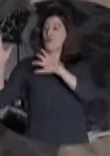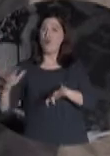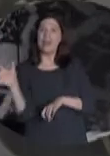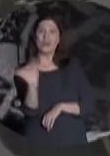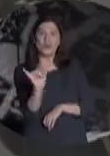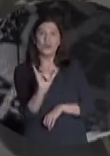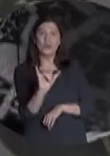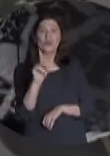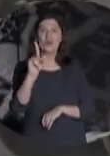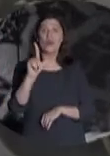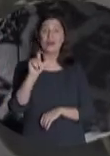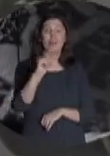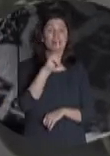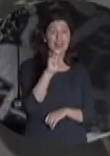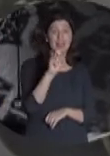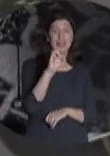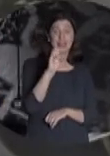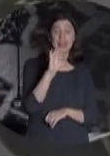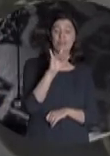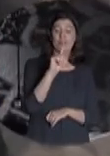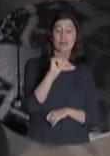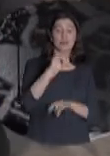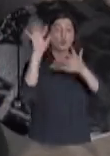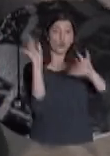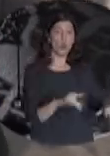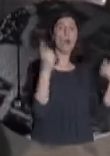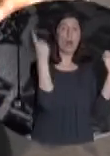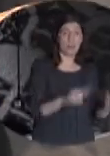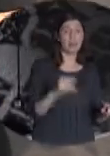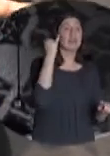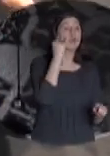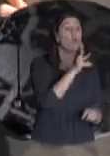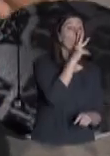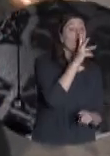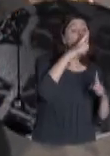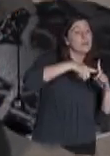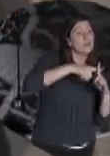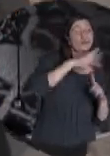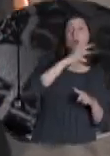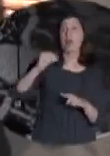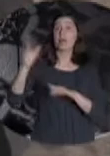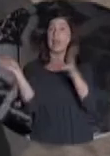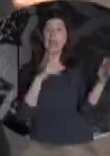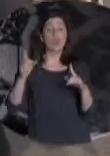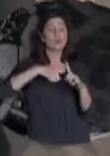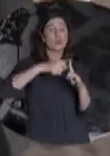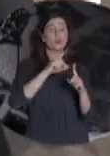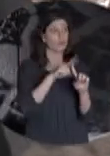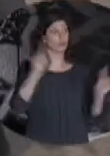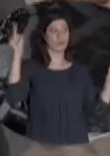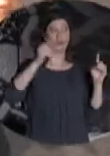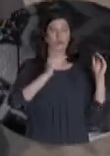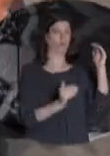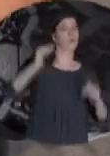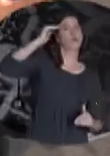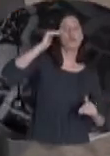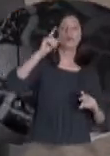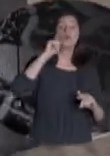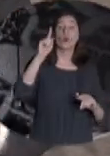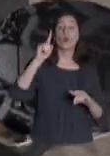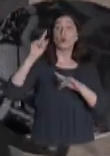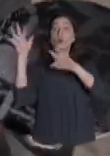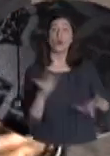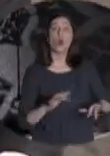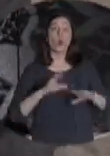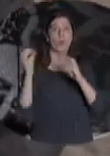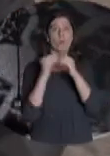lake effect snow happens when the difference in the air temperature versus the water temperature over the lake is so severe that it causes snow kind of